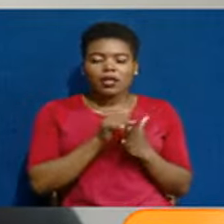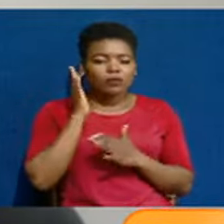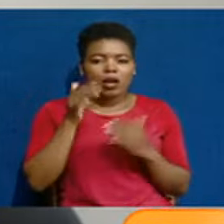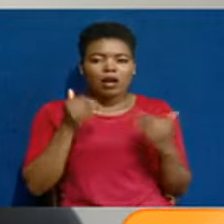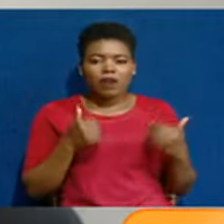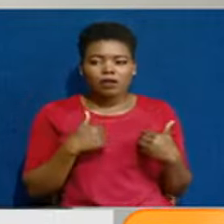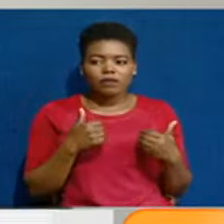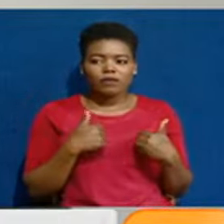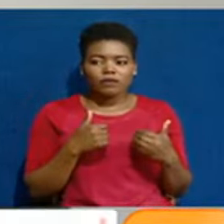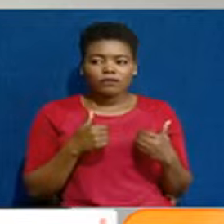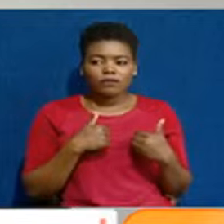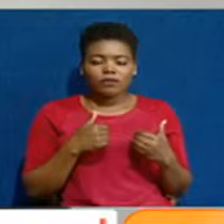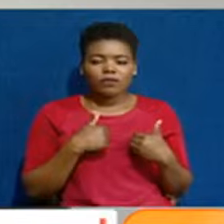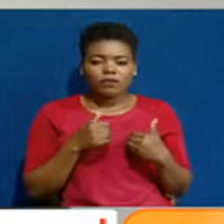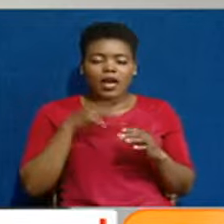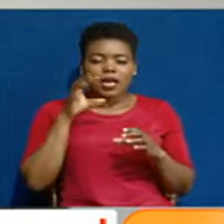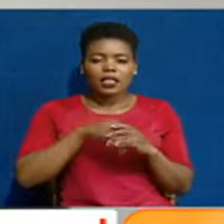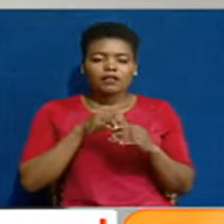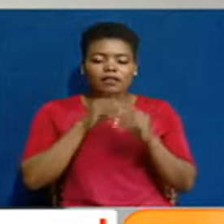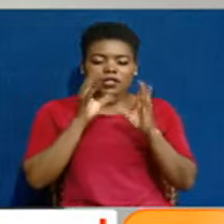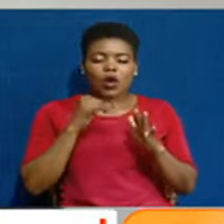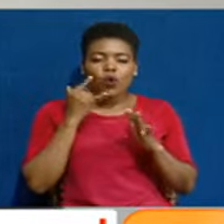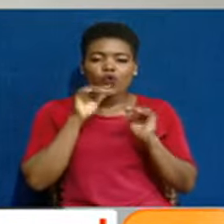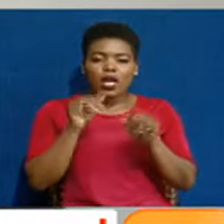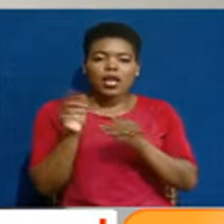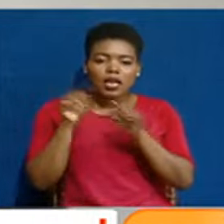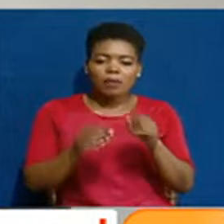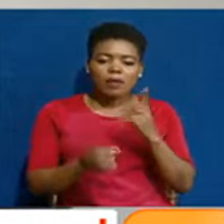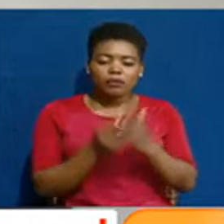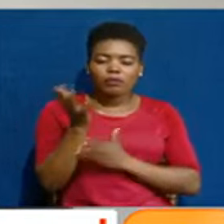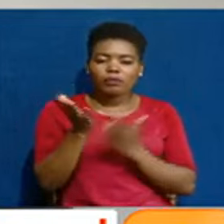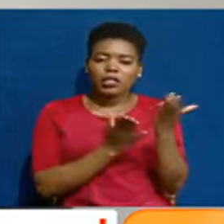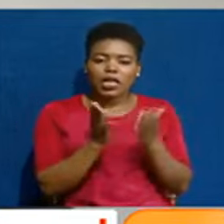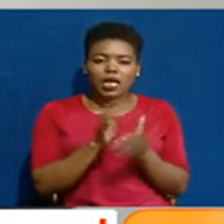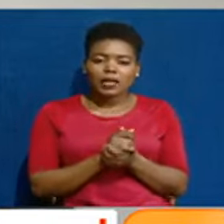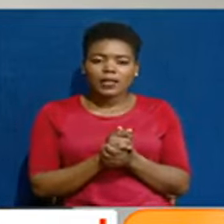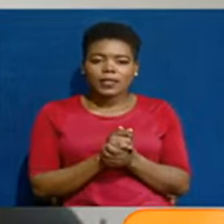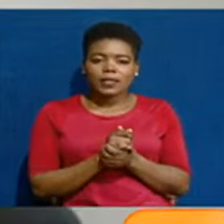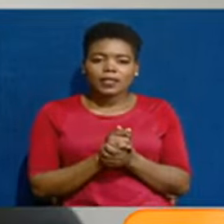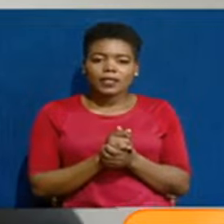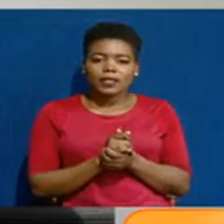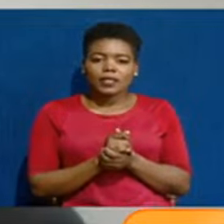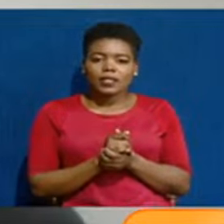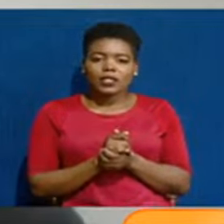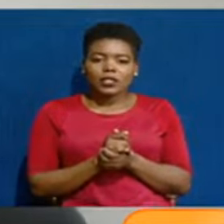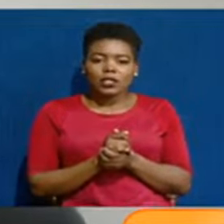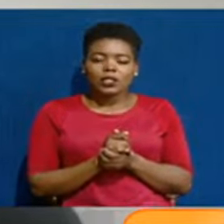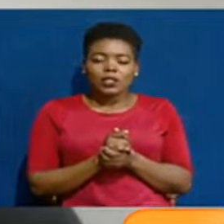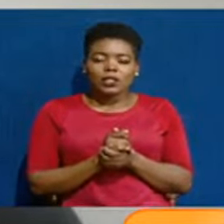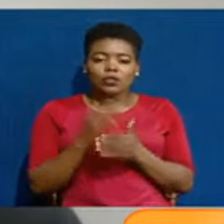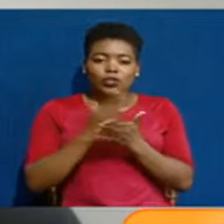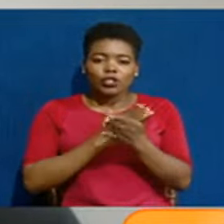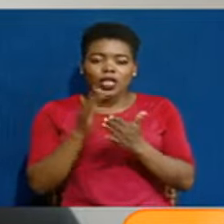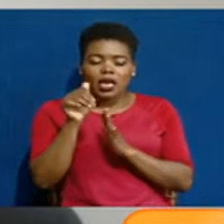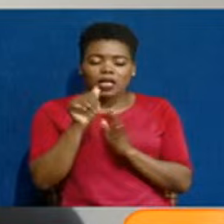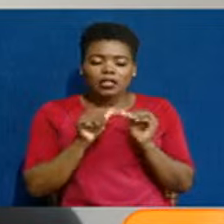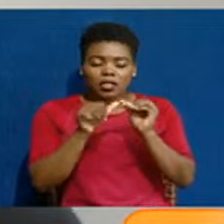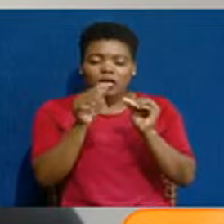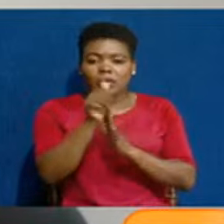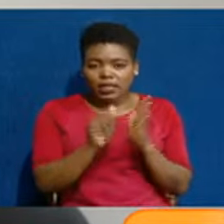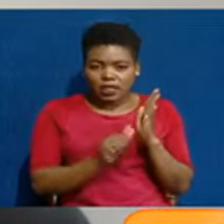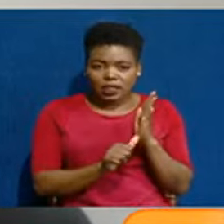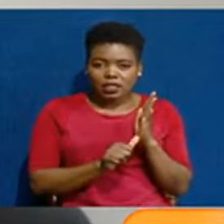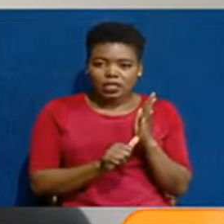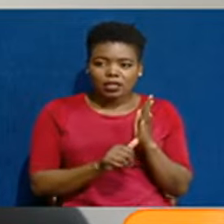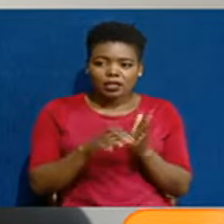some pitches to potential investors just to walk through them the sustainability agenda. So you can sort